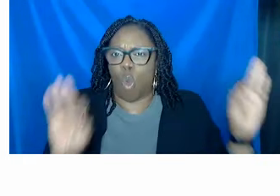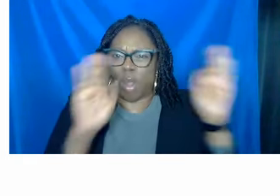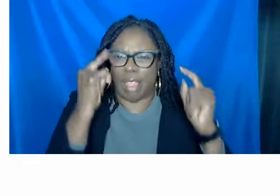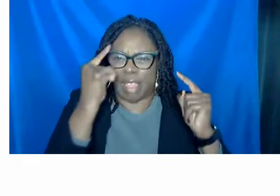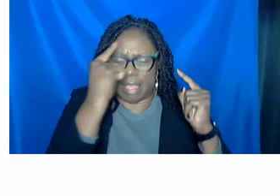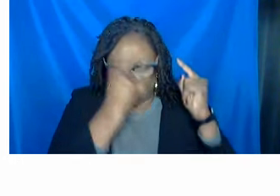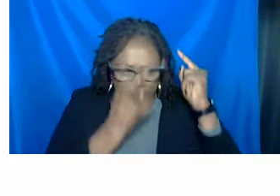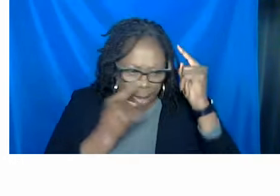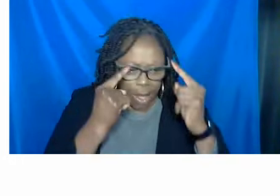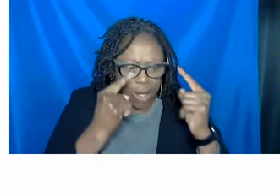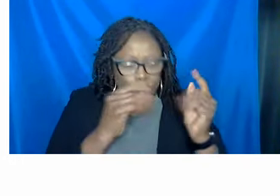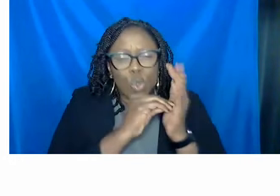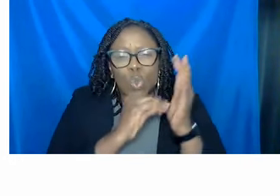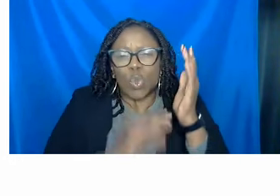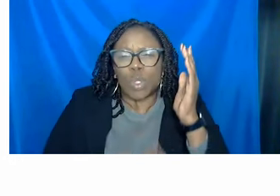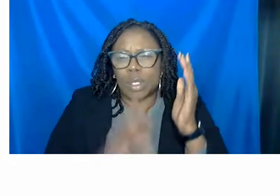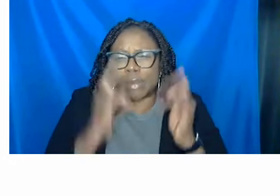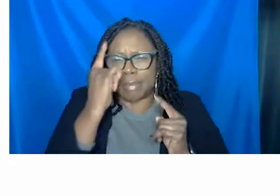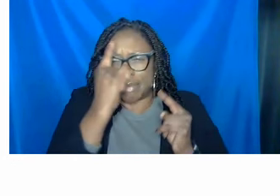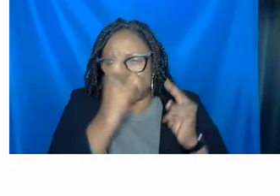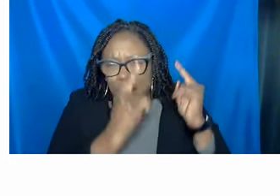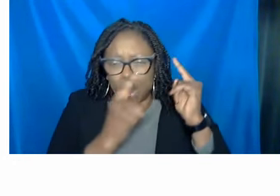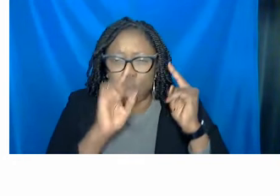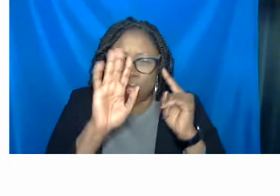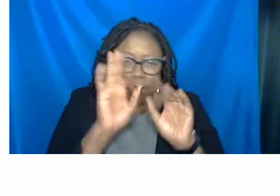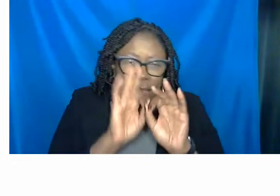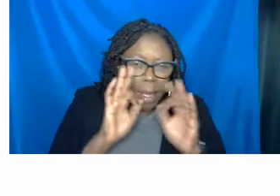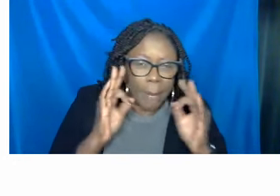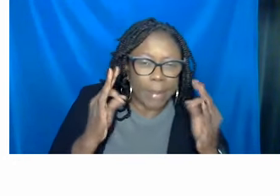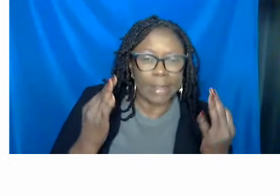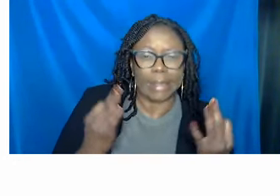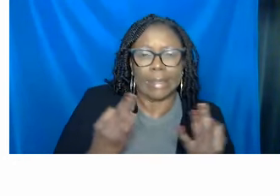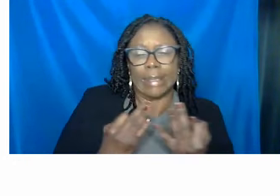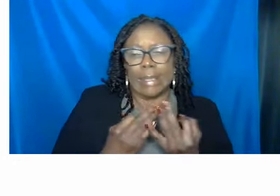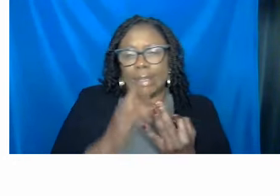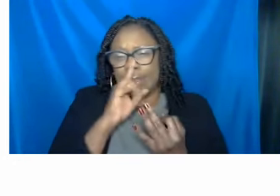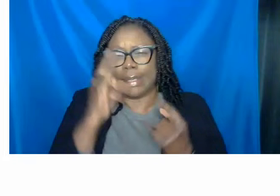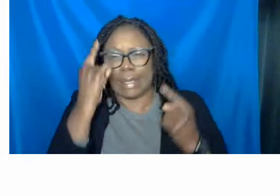perhaps sometimes of our students, maybe, or their families, right?